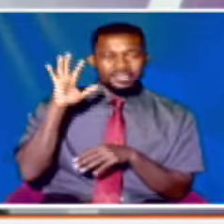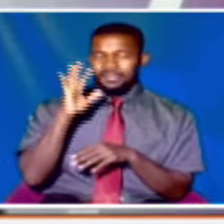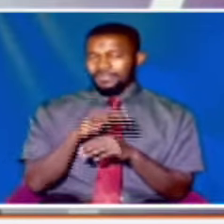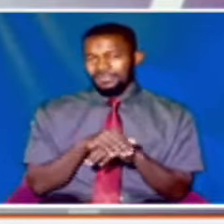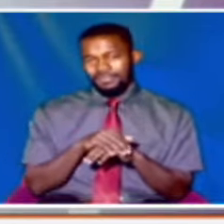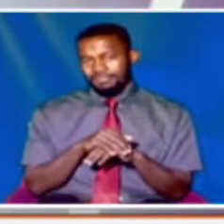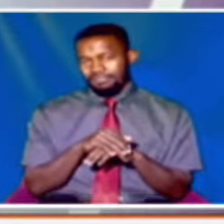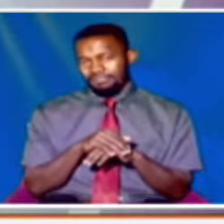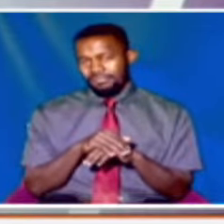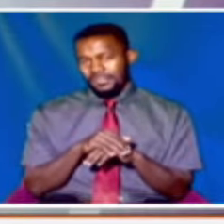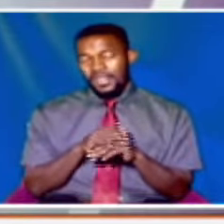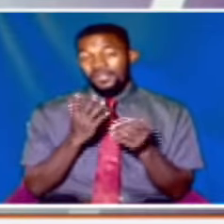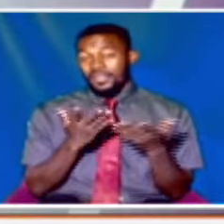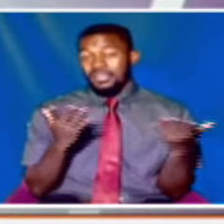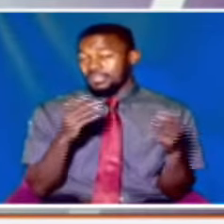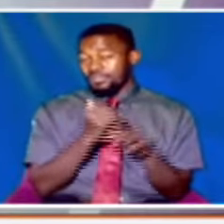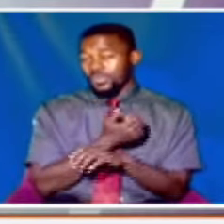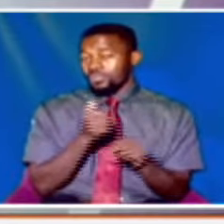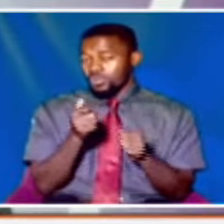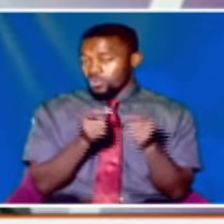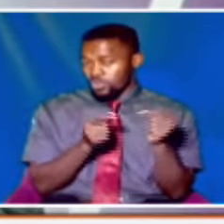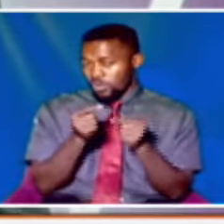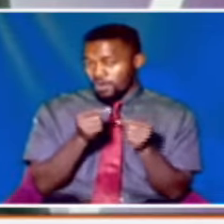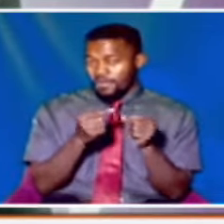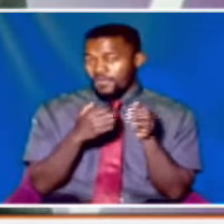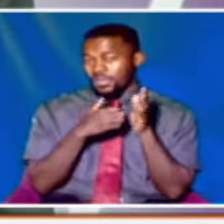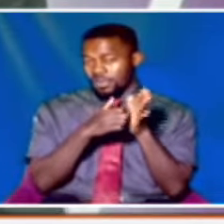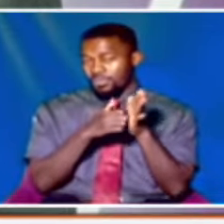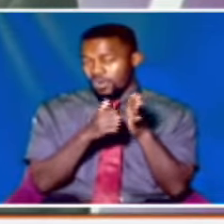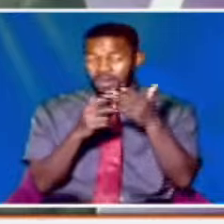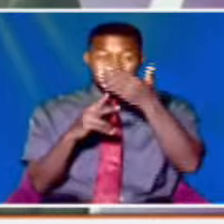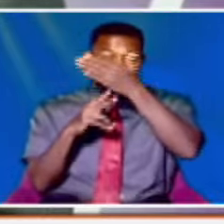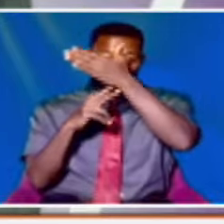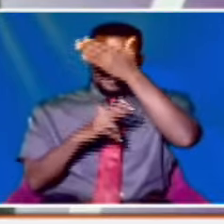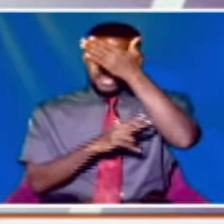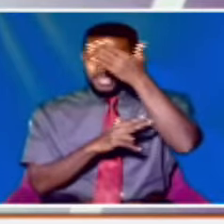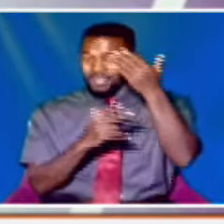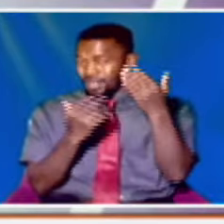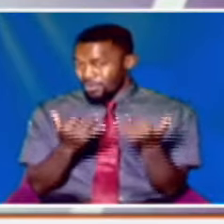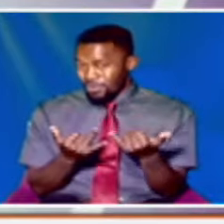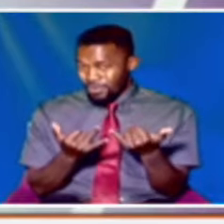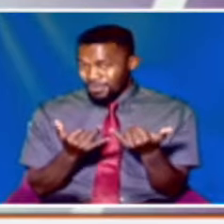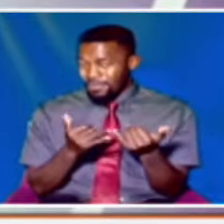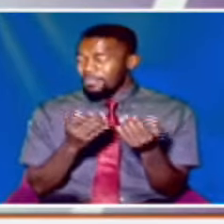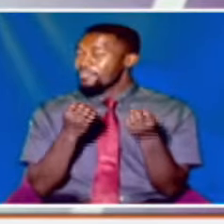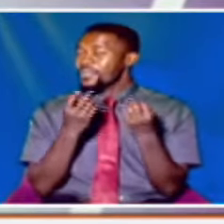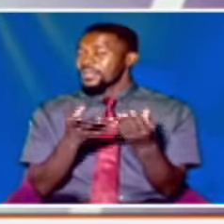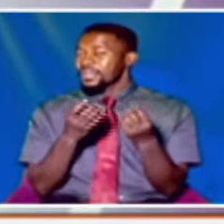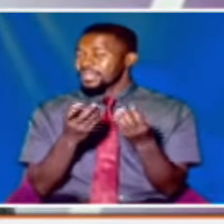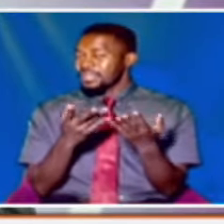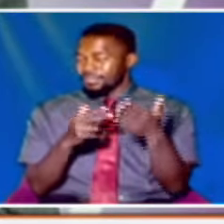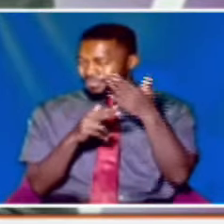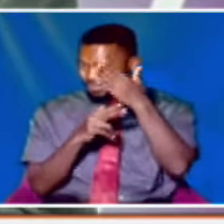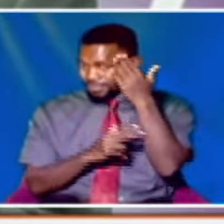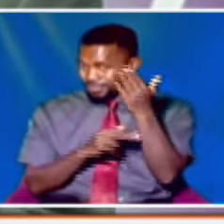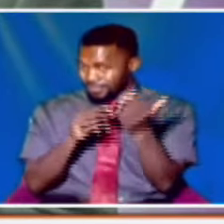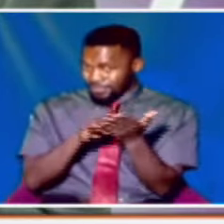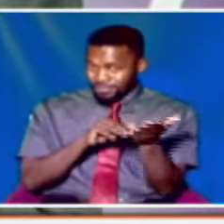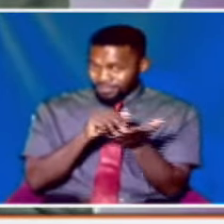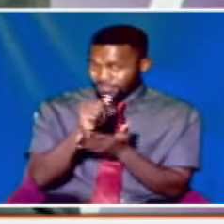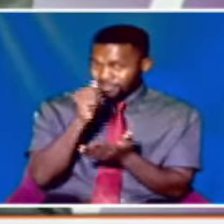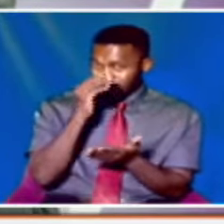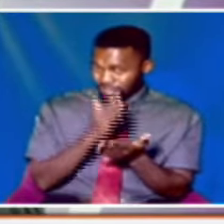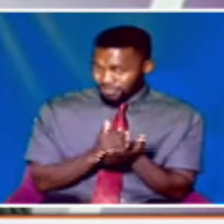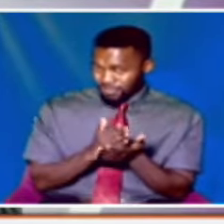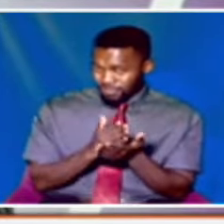natural calamities. When you look at those bridges that are being washed in counties and the roads